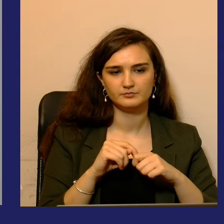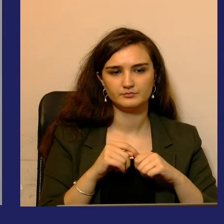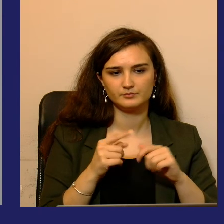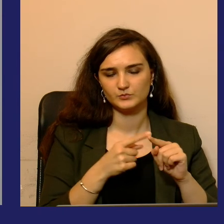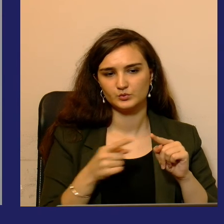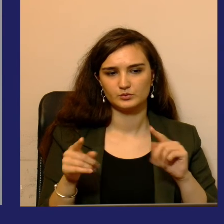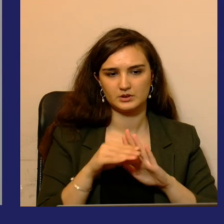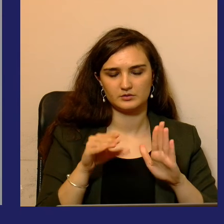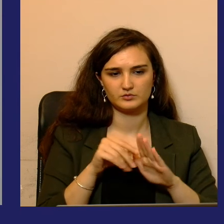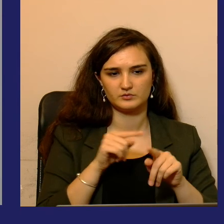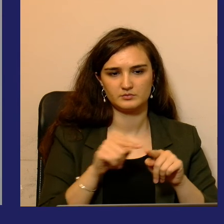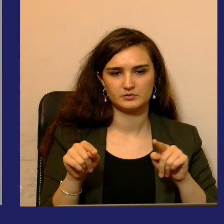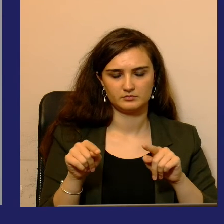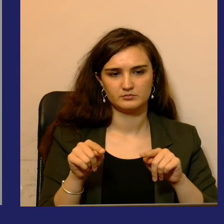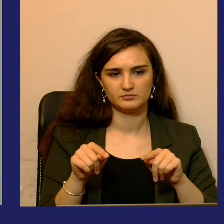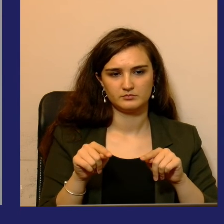during the elections.